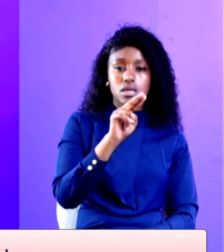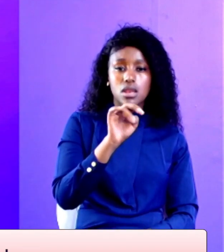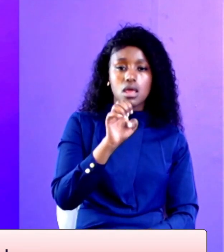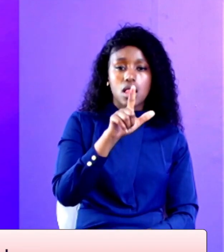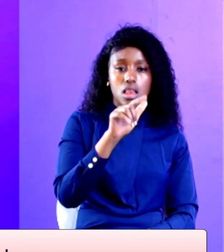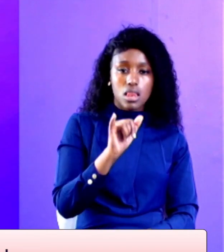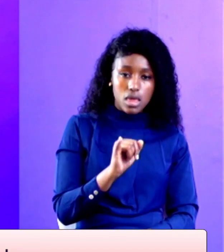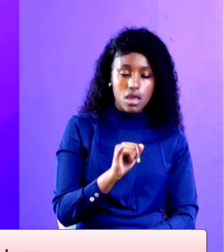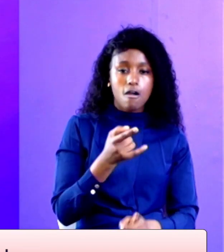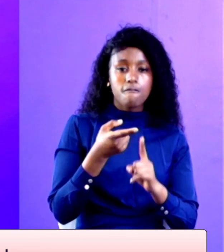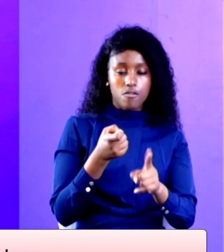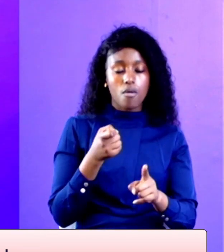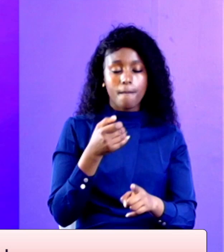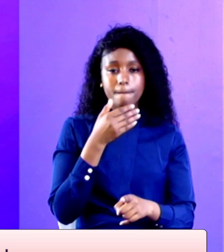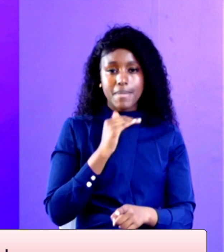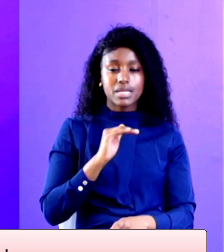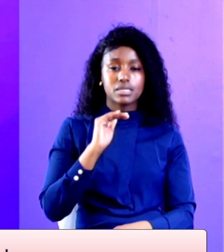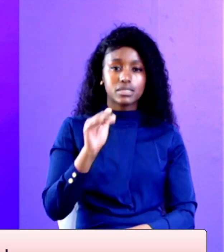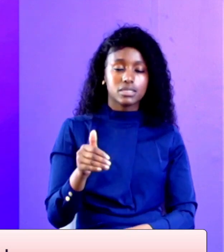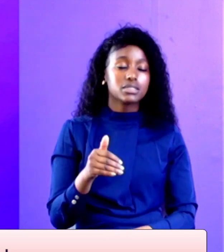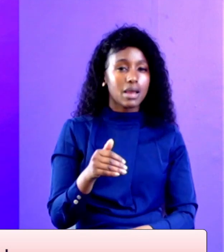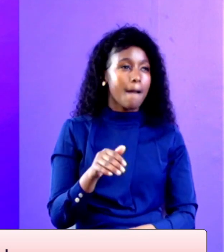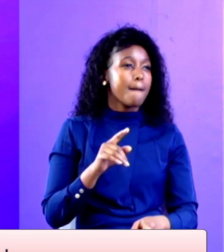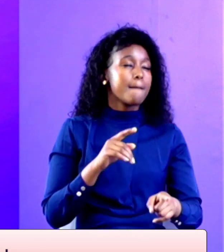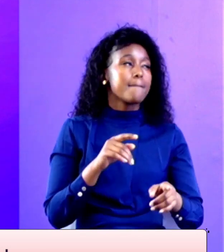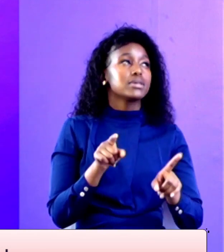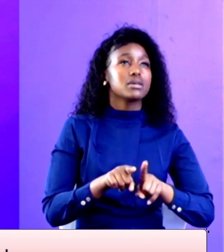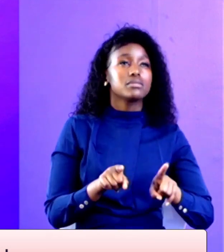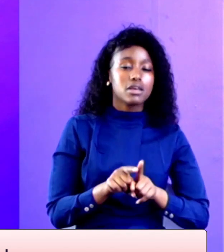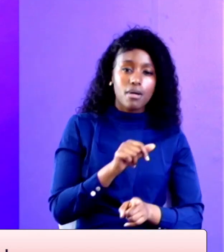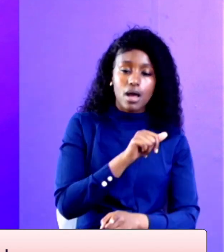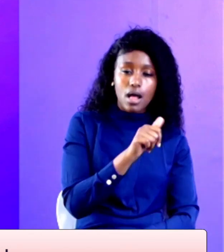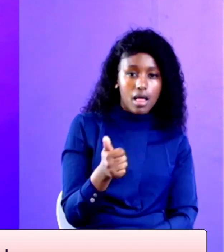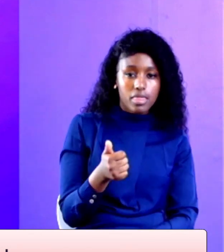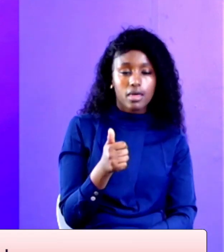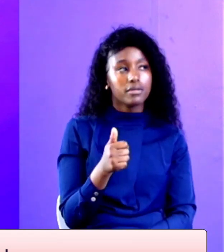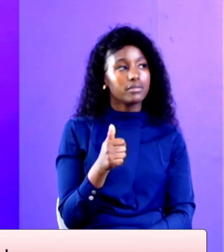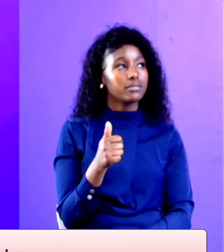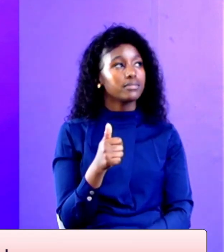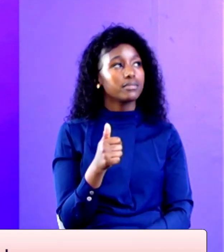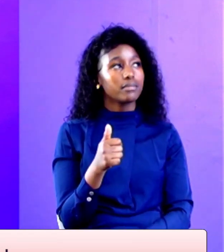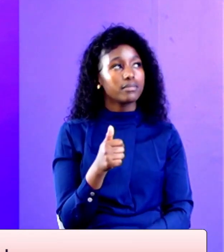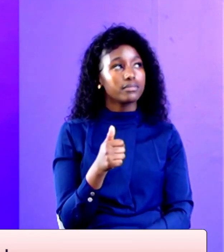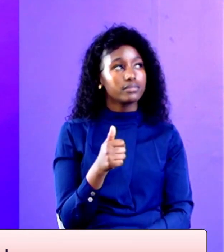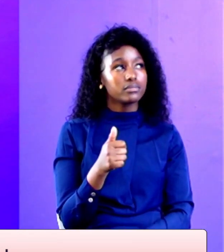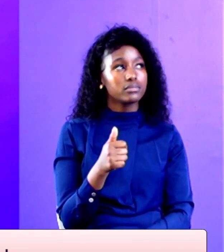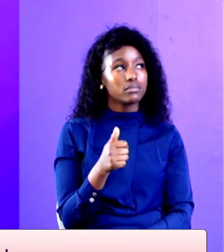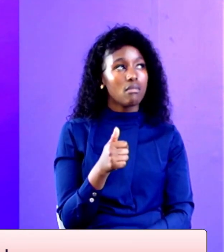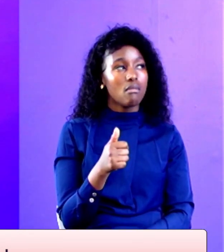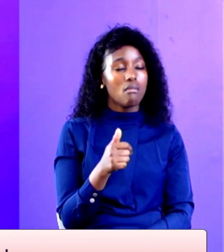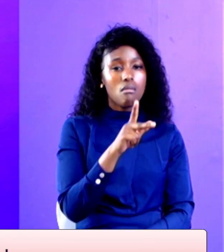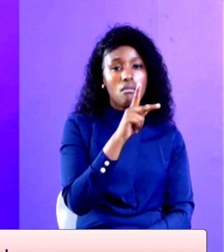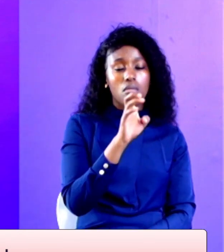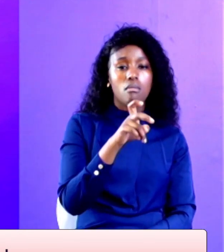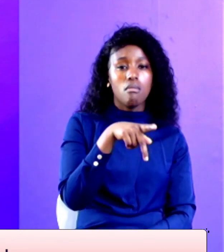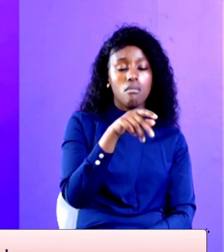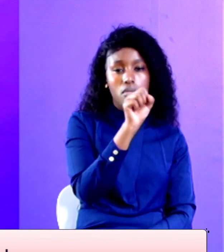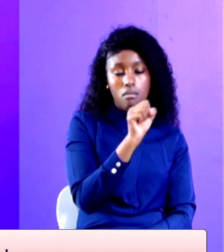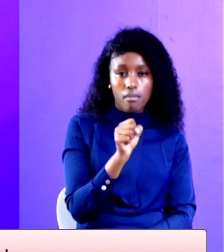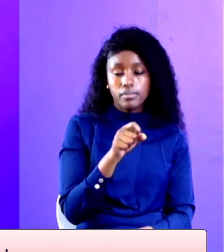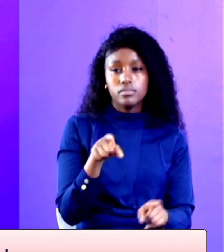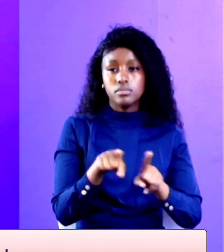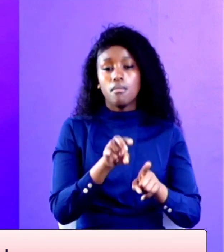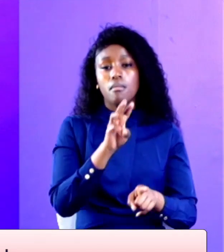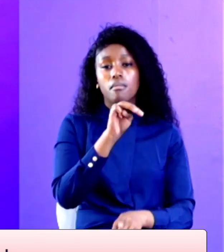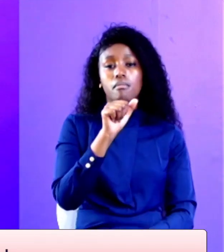Manchester City. This one is undisclosed. Then they sold Kepa Arrizabalaga to Arsenal. I think, and Noni Madueke to Arsenal. I